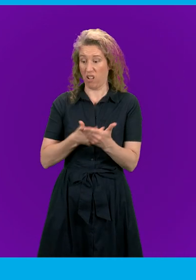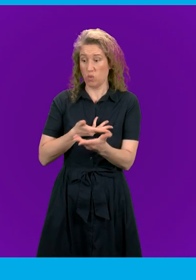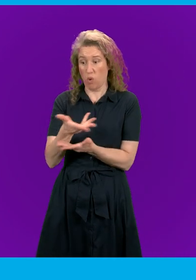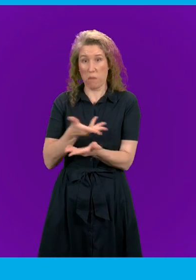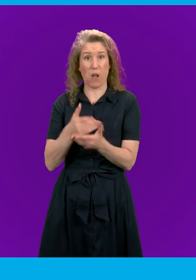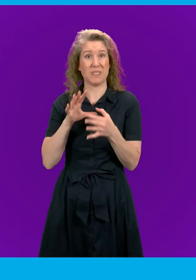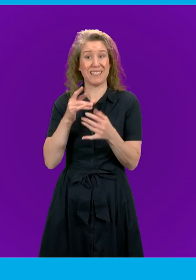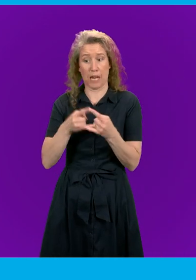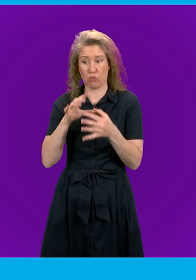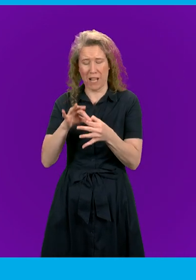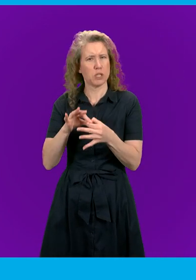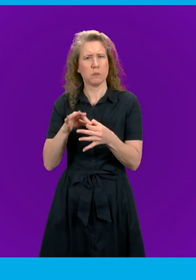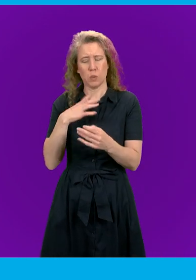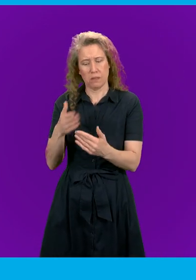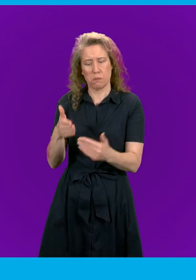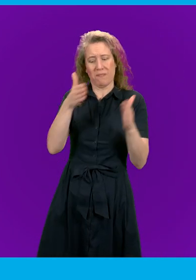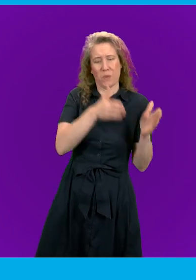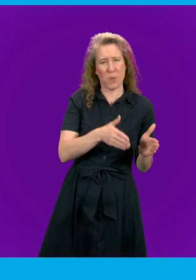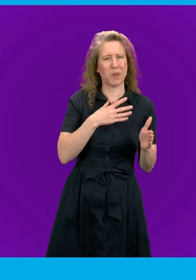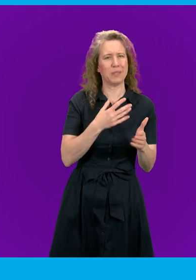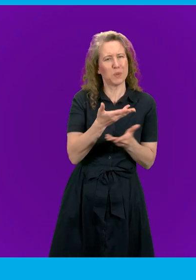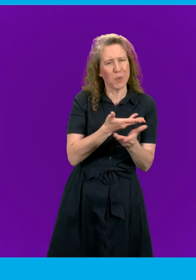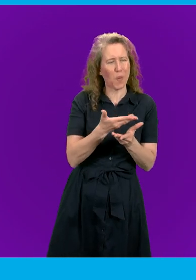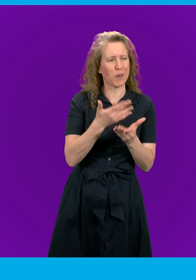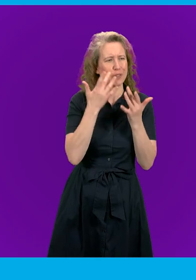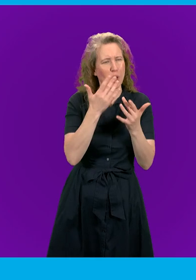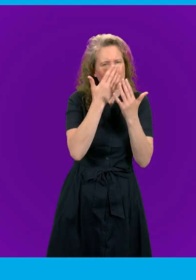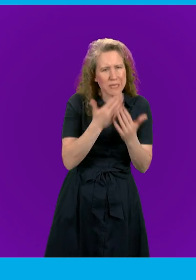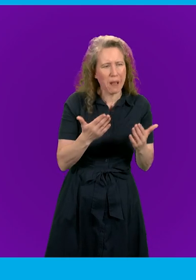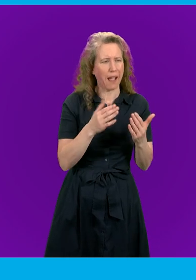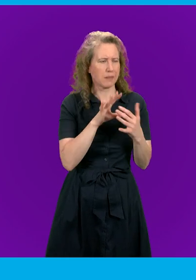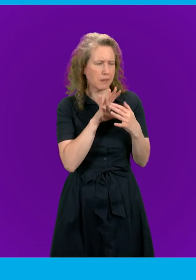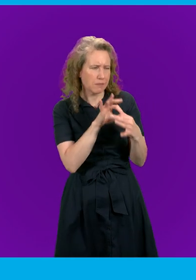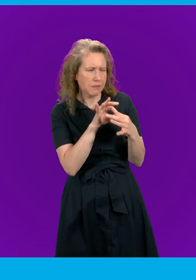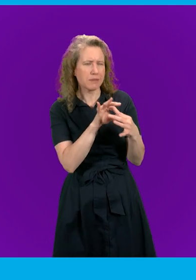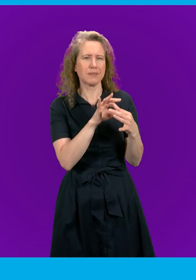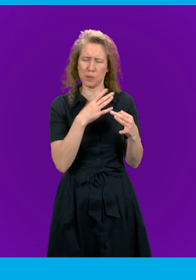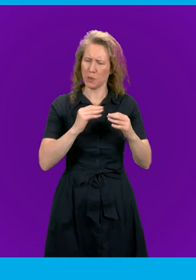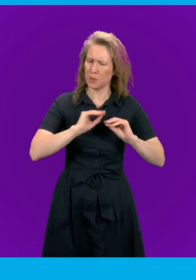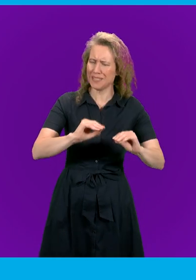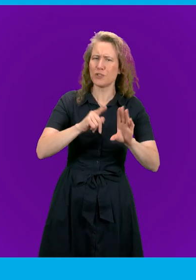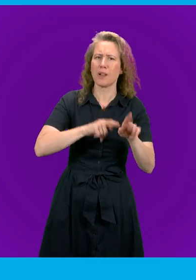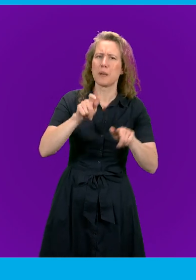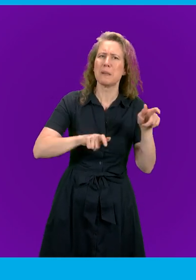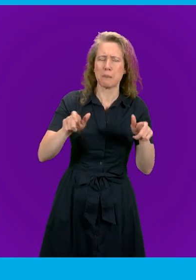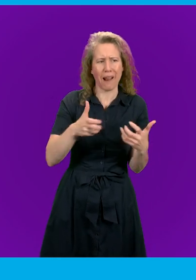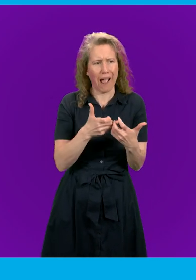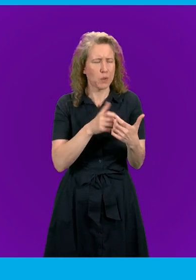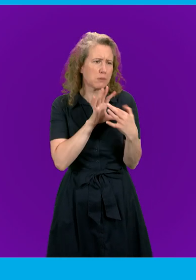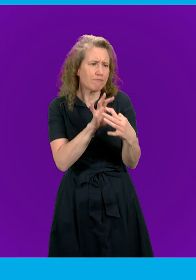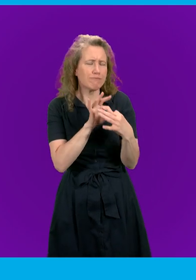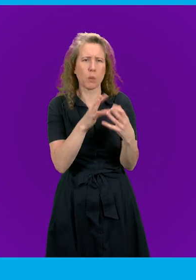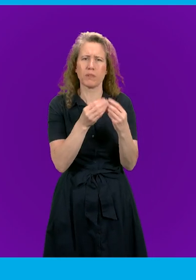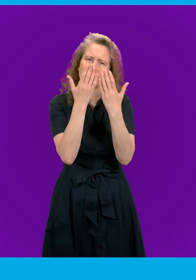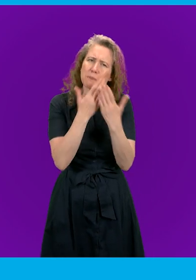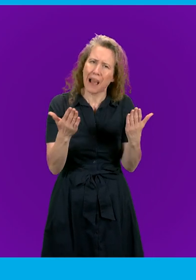in just that way of respecting each other. And I think that's something you want to teach younger, because then it'll